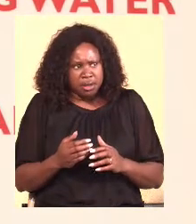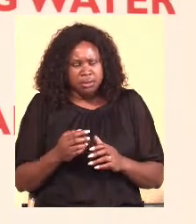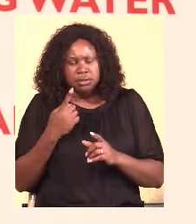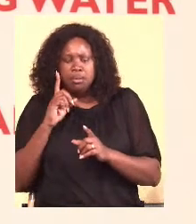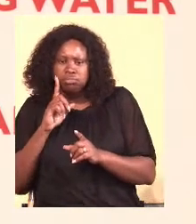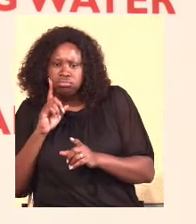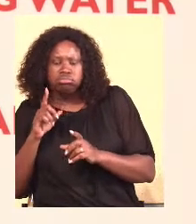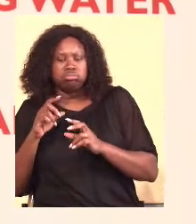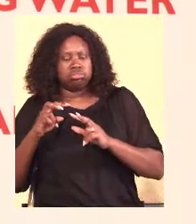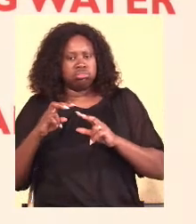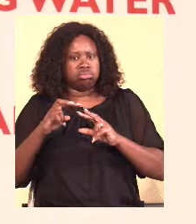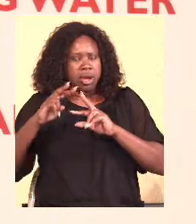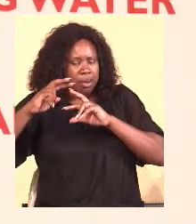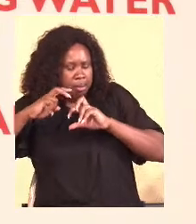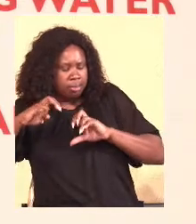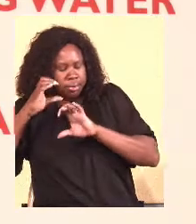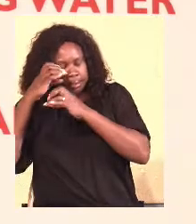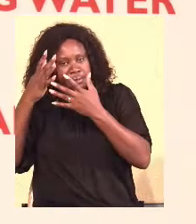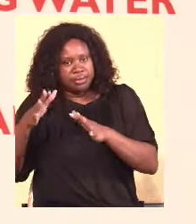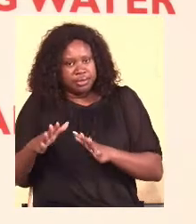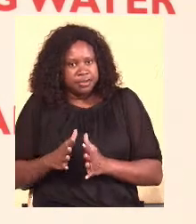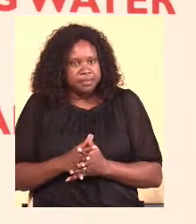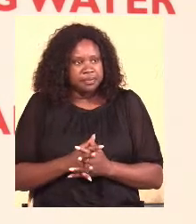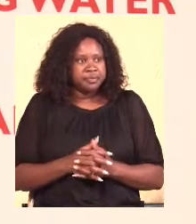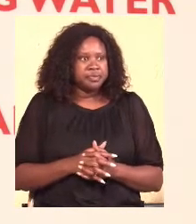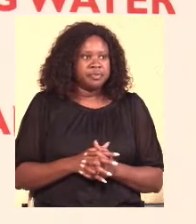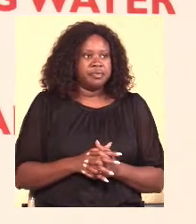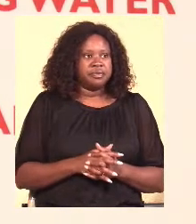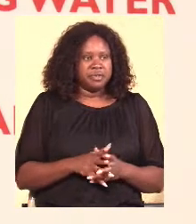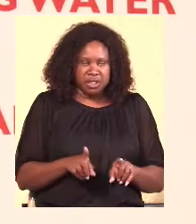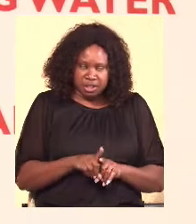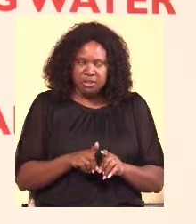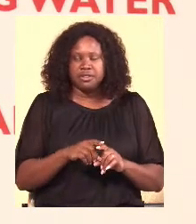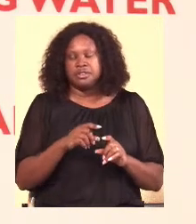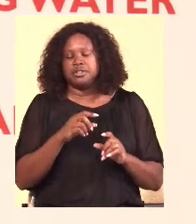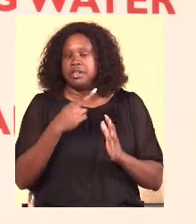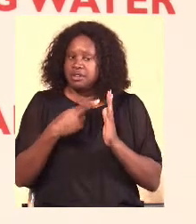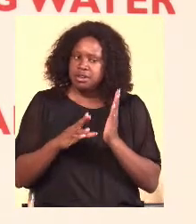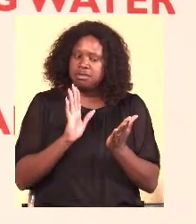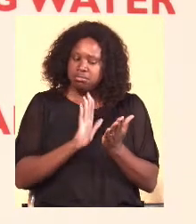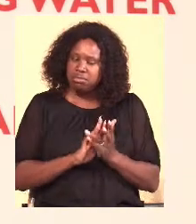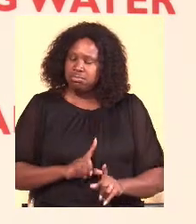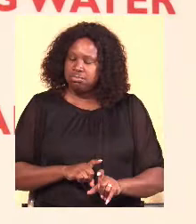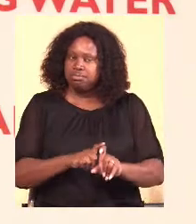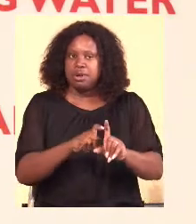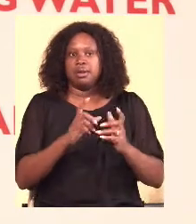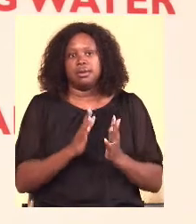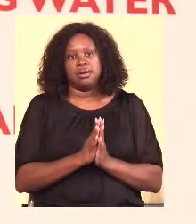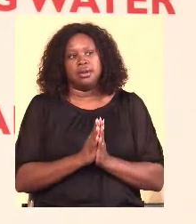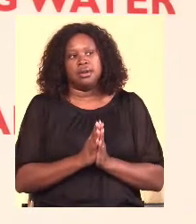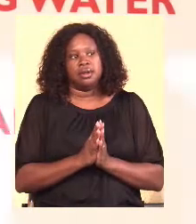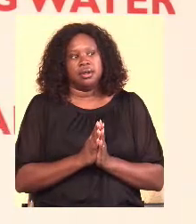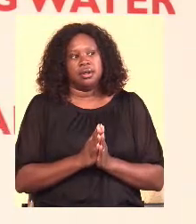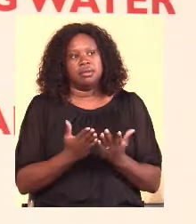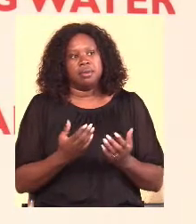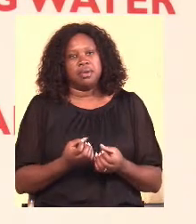monitored in case of the roadblocks that the law enforcement agencies has been putting up in the roads, and this could provide a